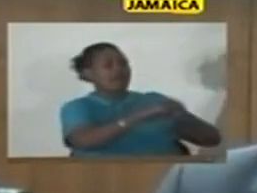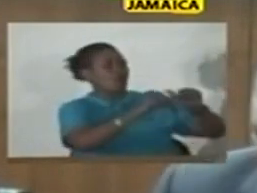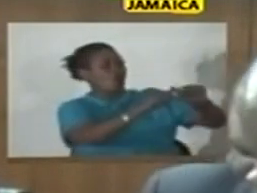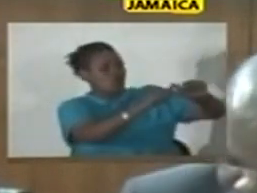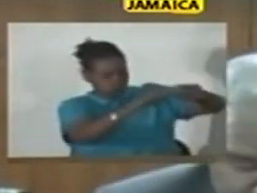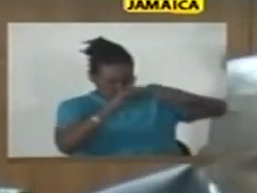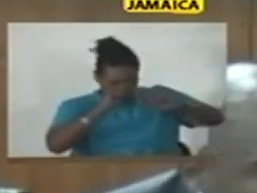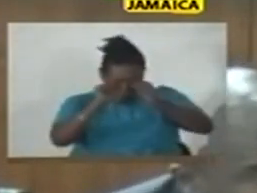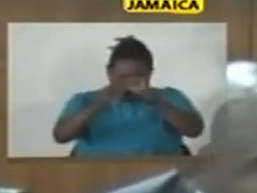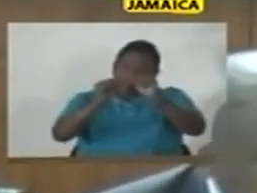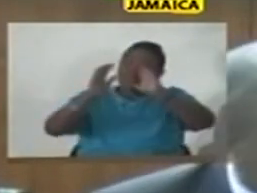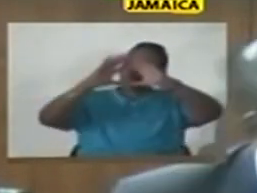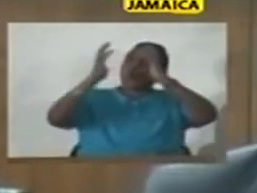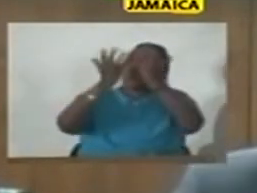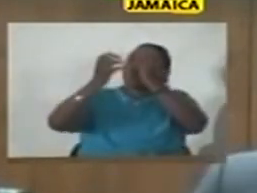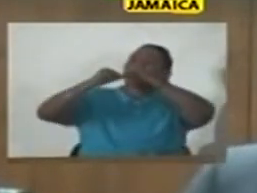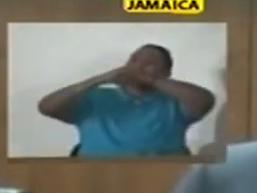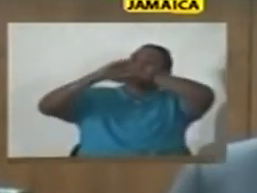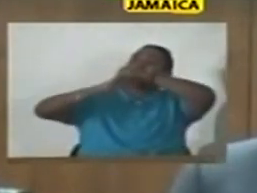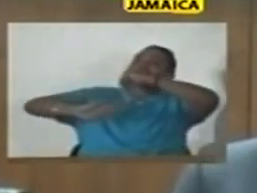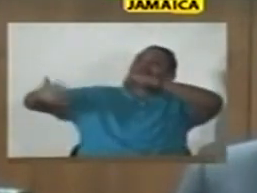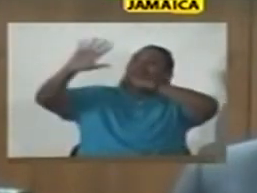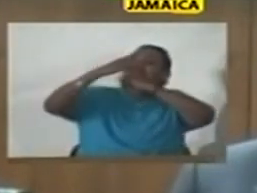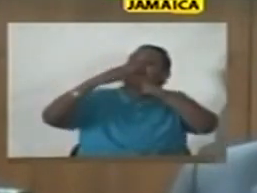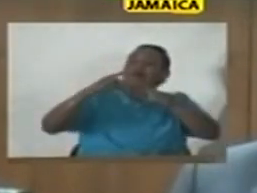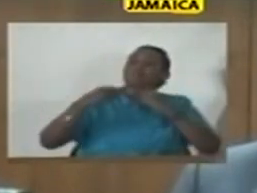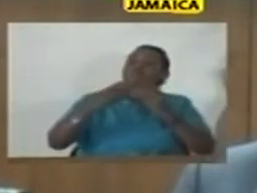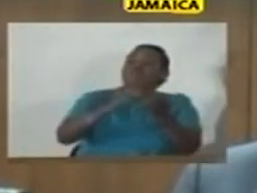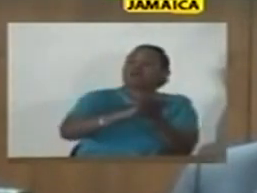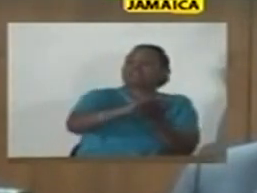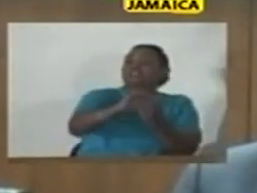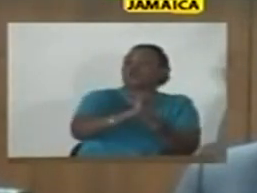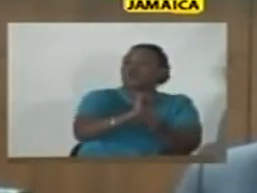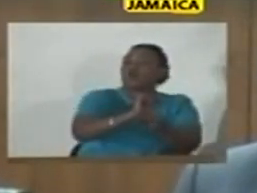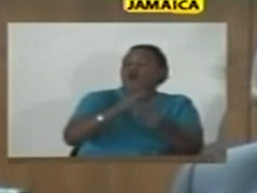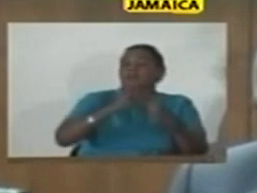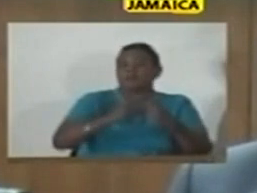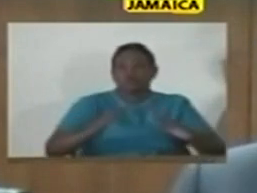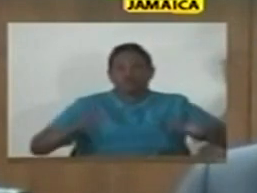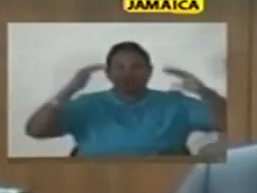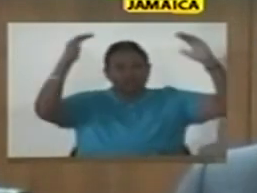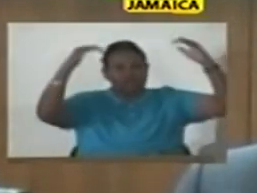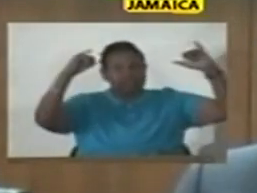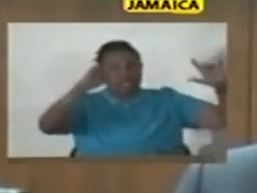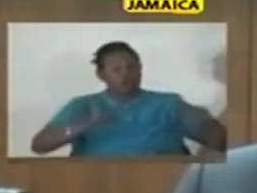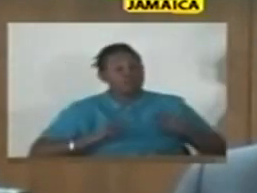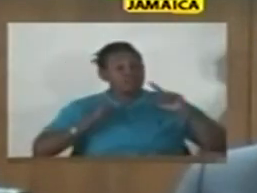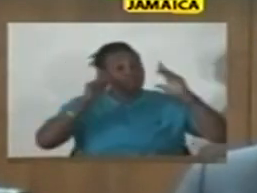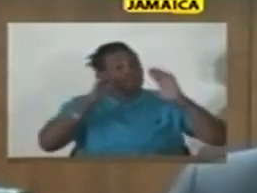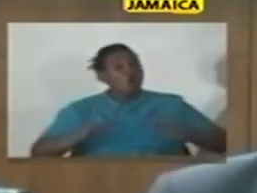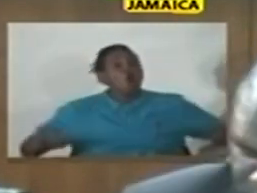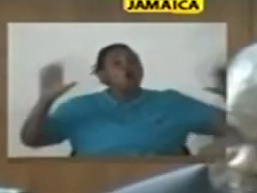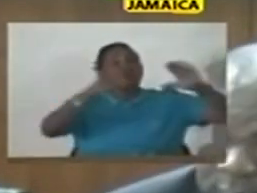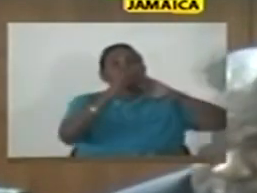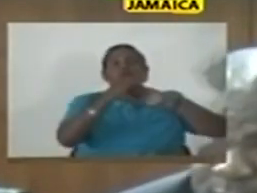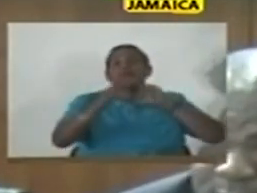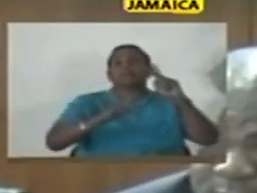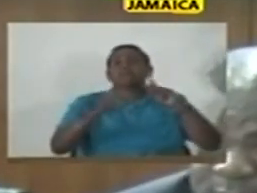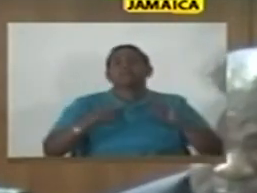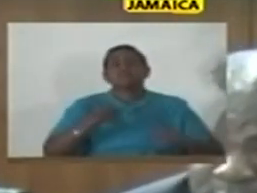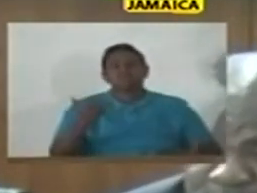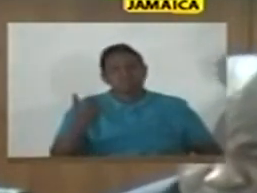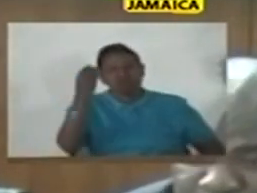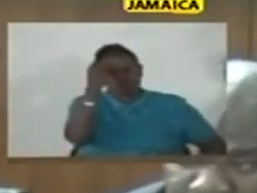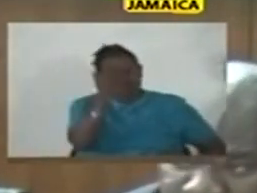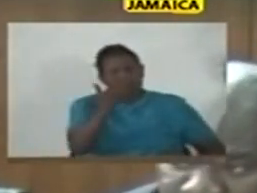to compete in the global marketplace, provide decent work, and raise the standard of living for all Jamaicans. I therefore